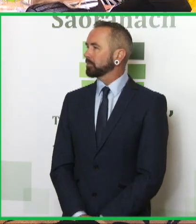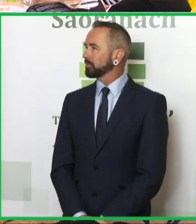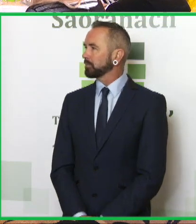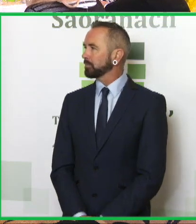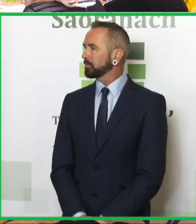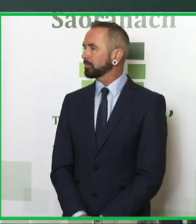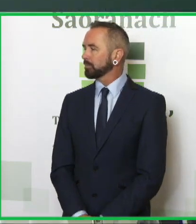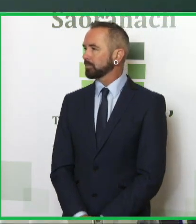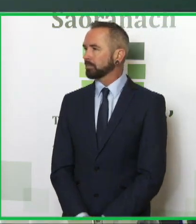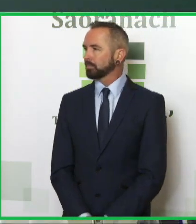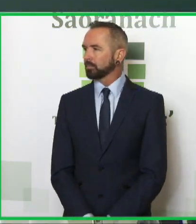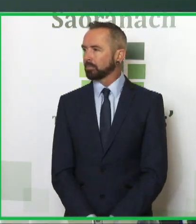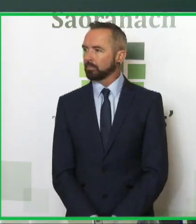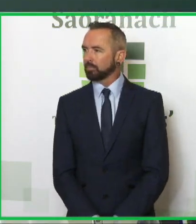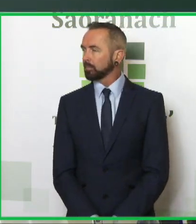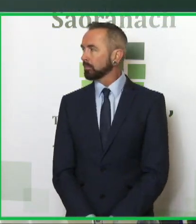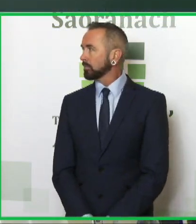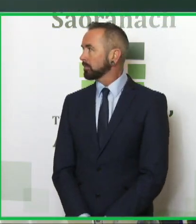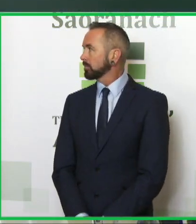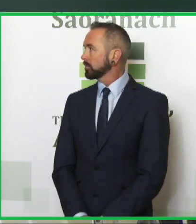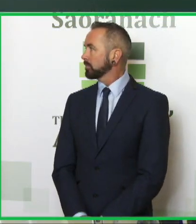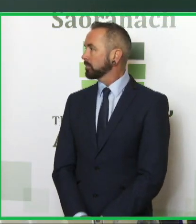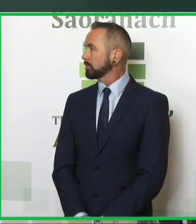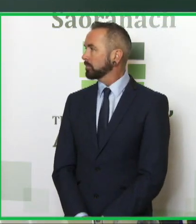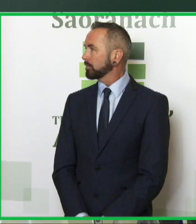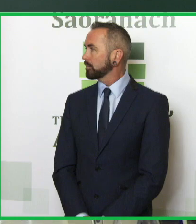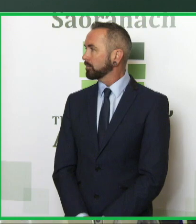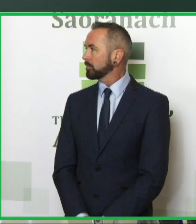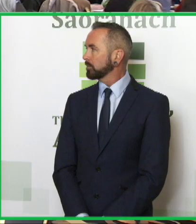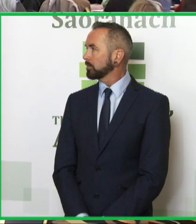So, Ryan, if you wouldn't mind expanding.